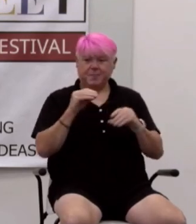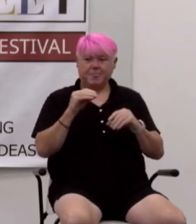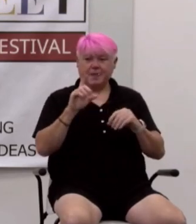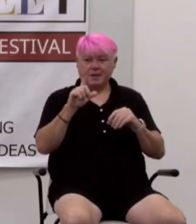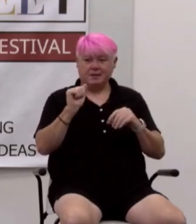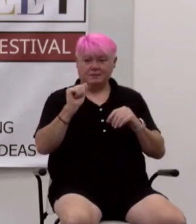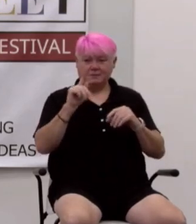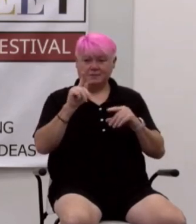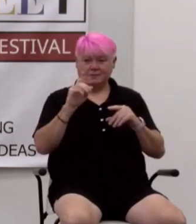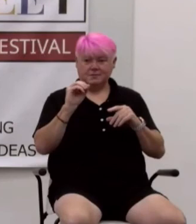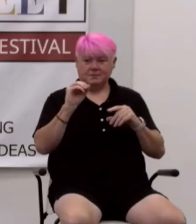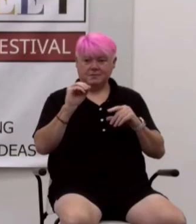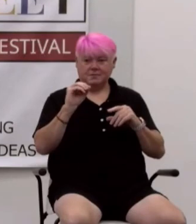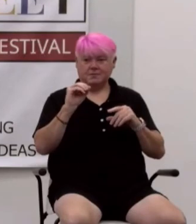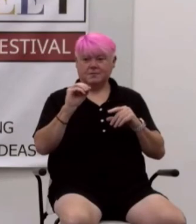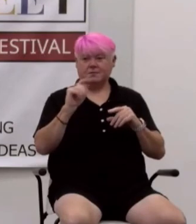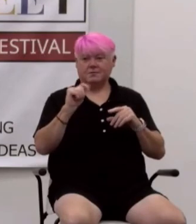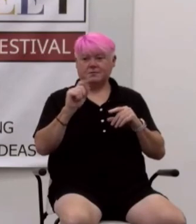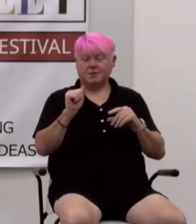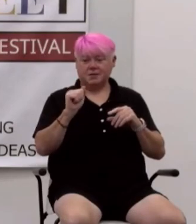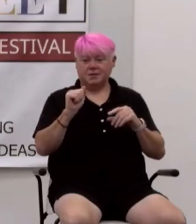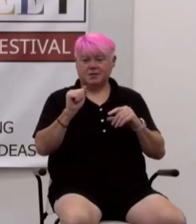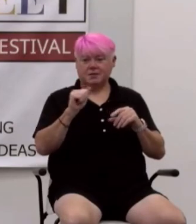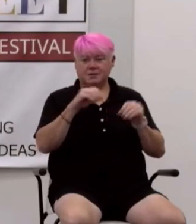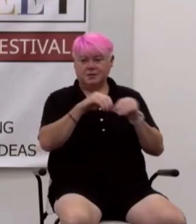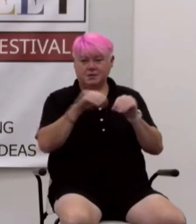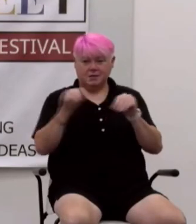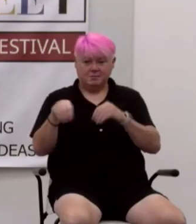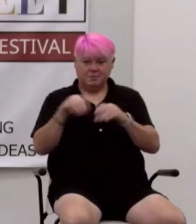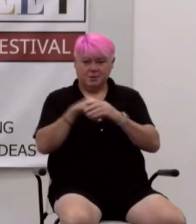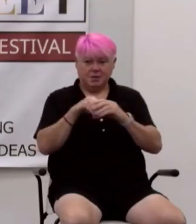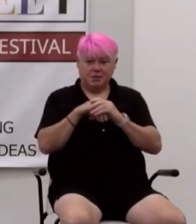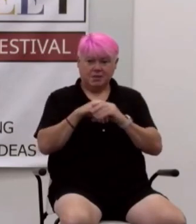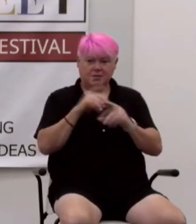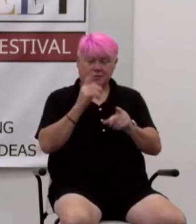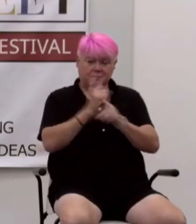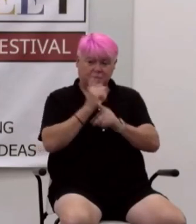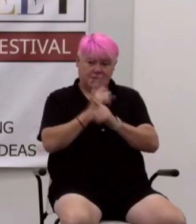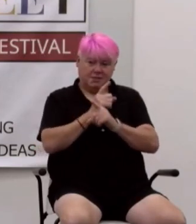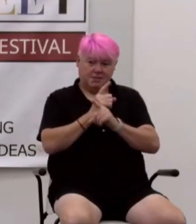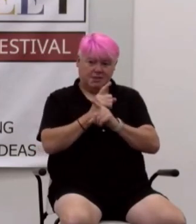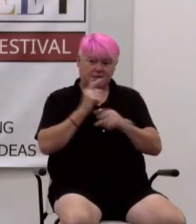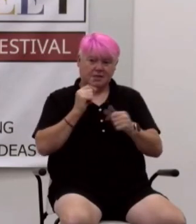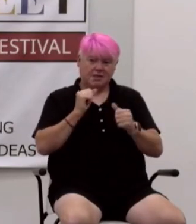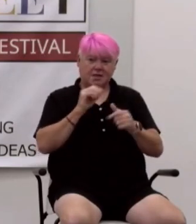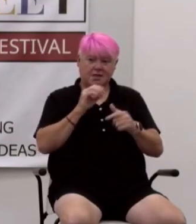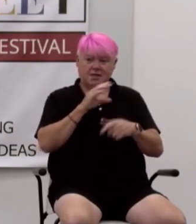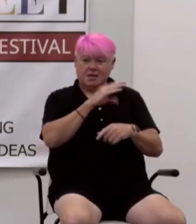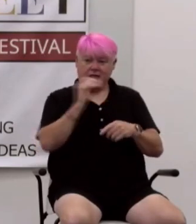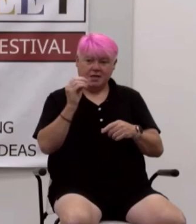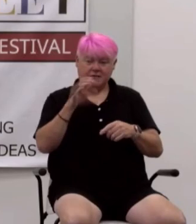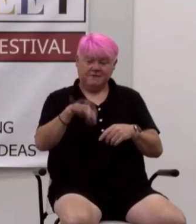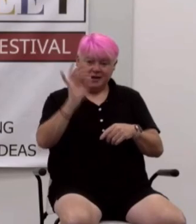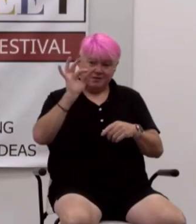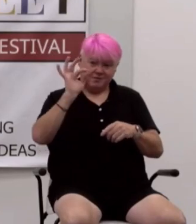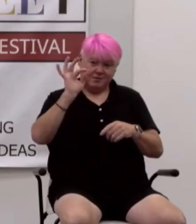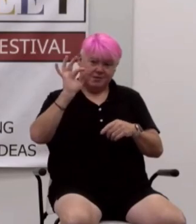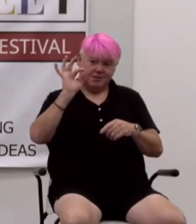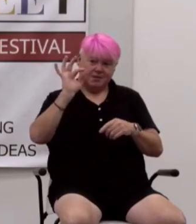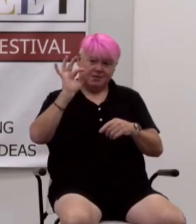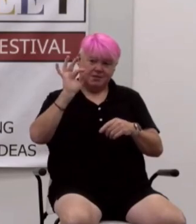Nakota. So I plugged in what I thought was approximately right, and eventually managed to find